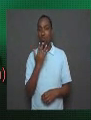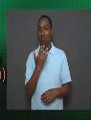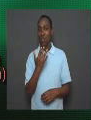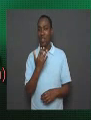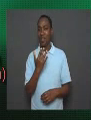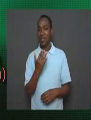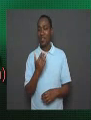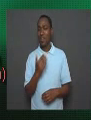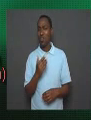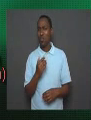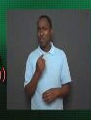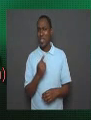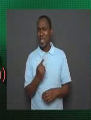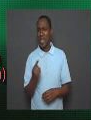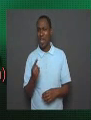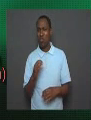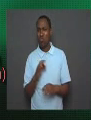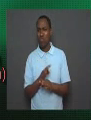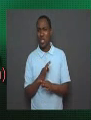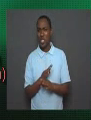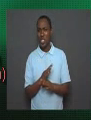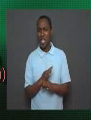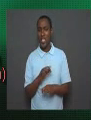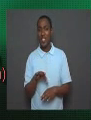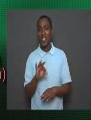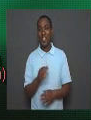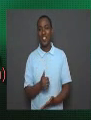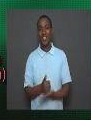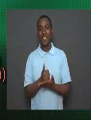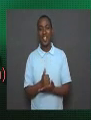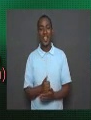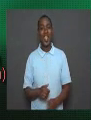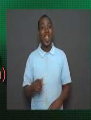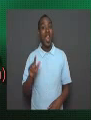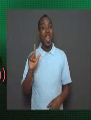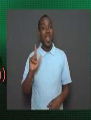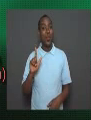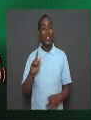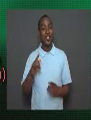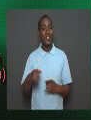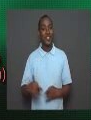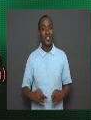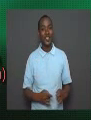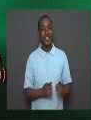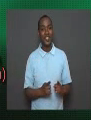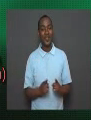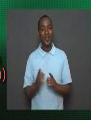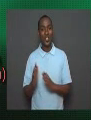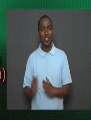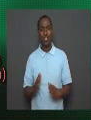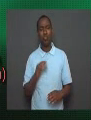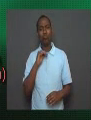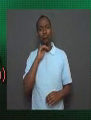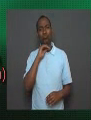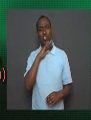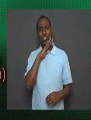everyday functions. The lymphatic system rids our body of the waste